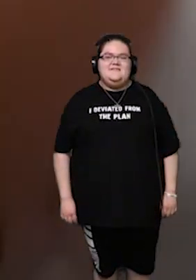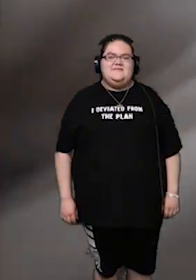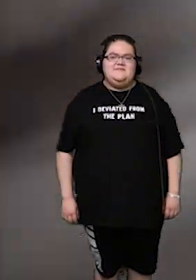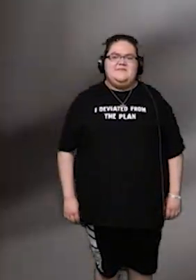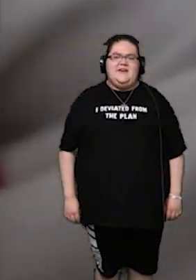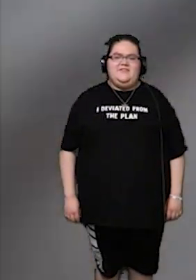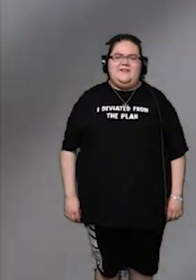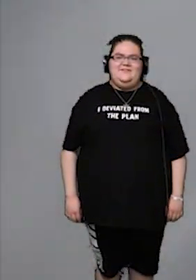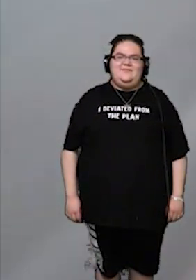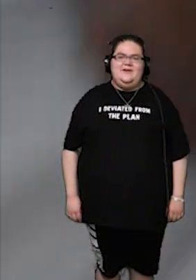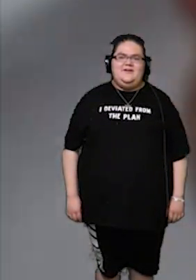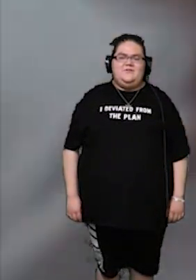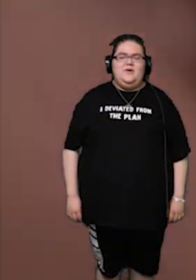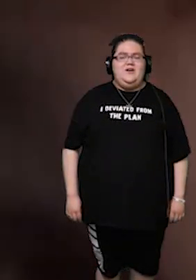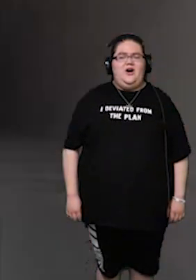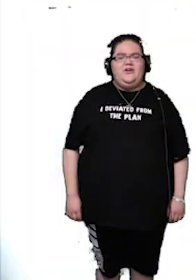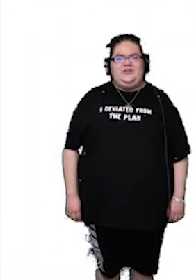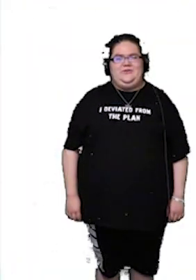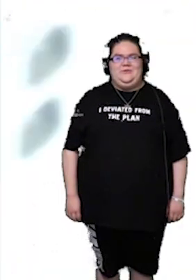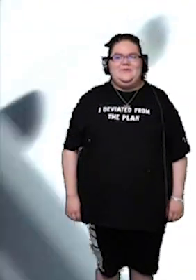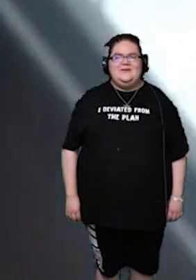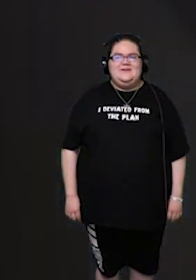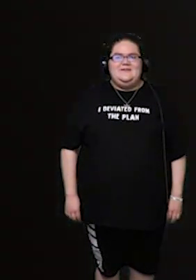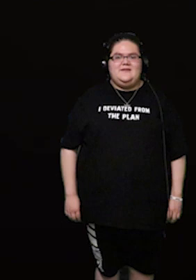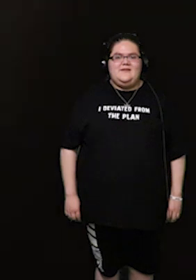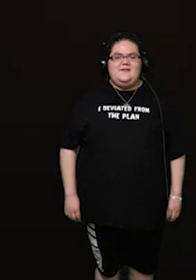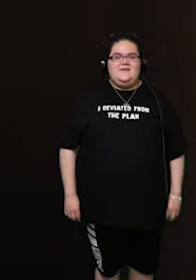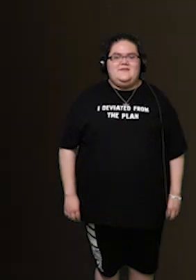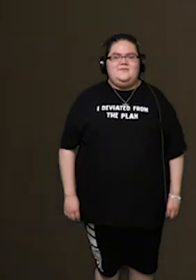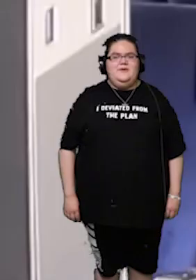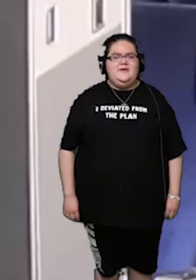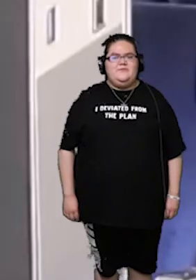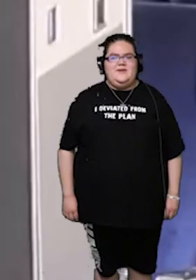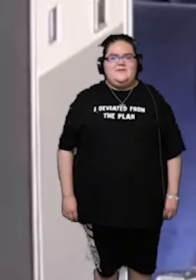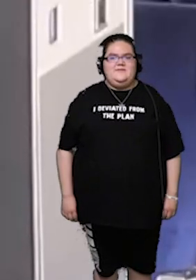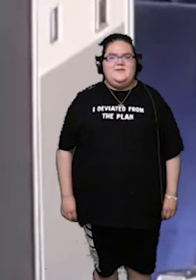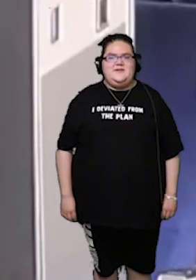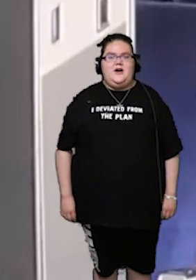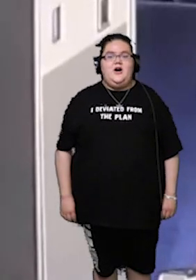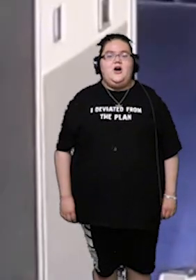Shit. Oh, God. Harry? Where are you? I've done it.